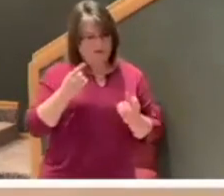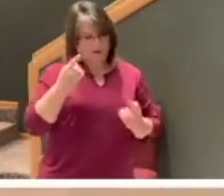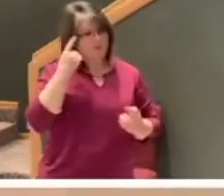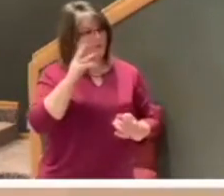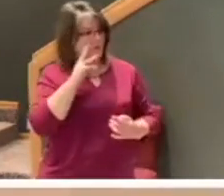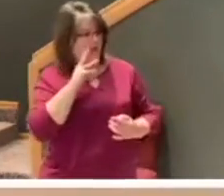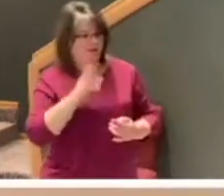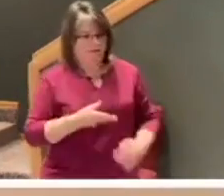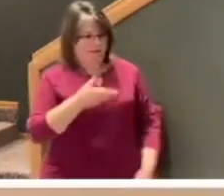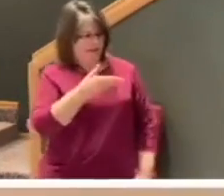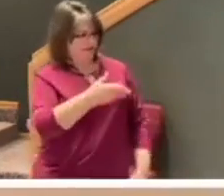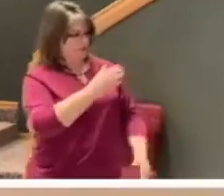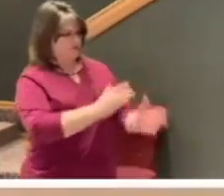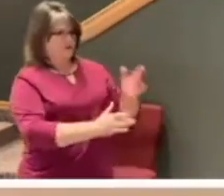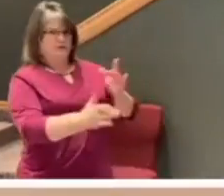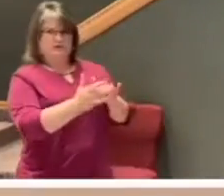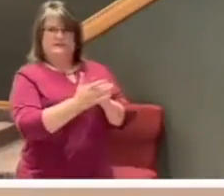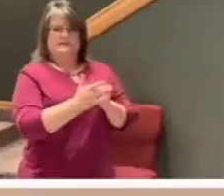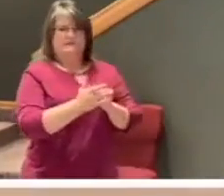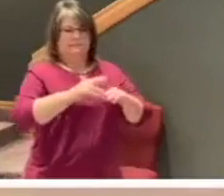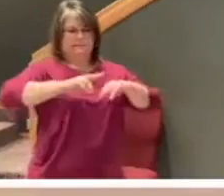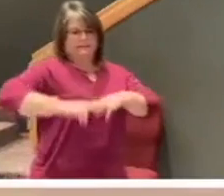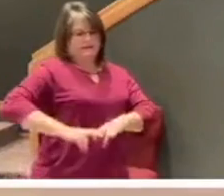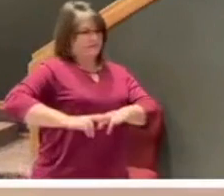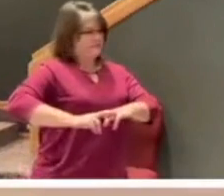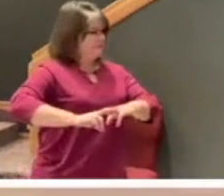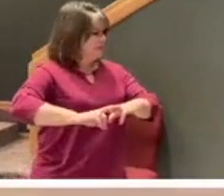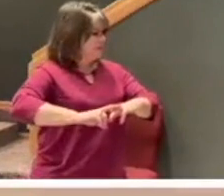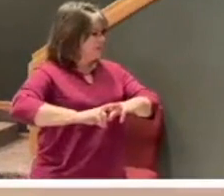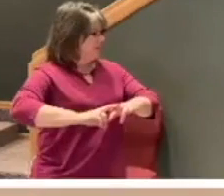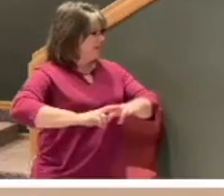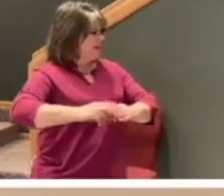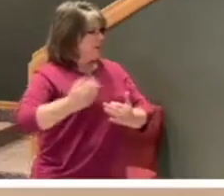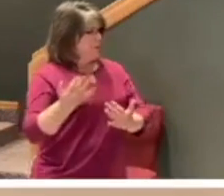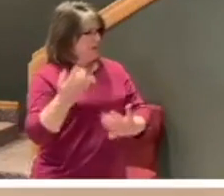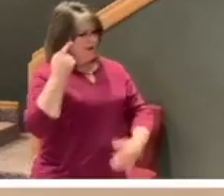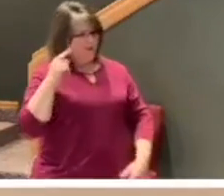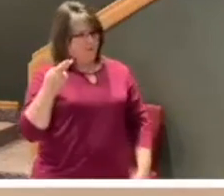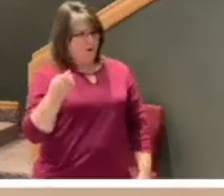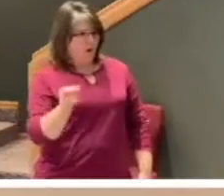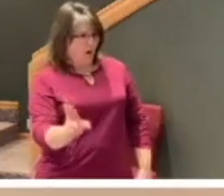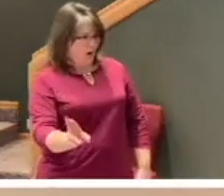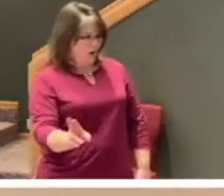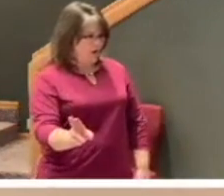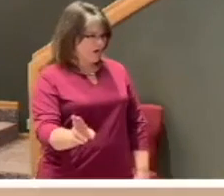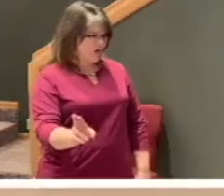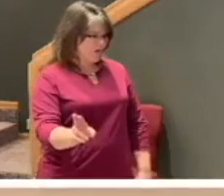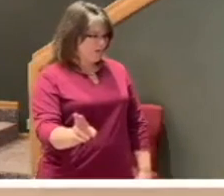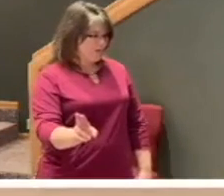and there is Jesus sitting there waiting for her.